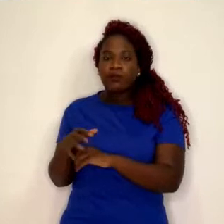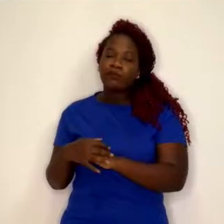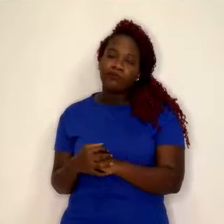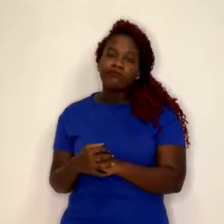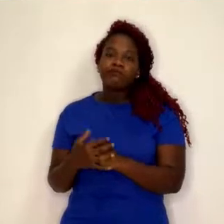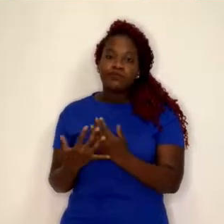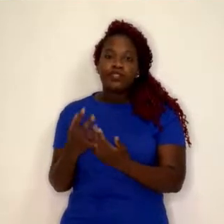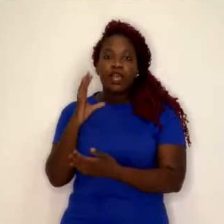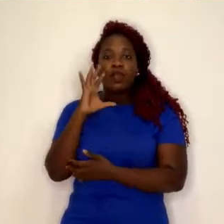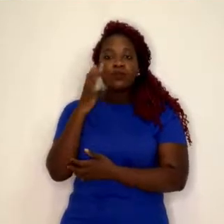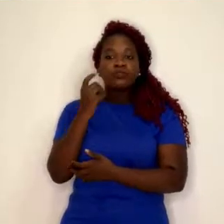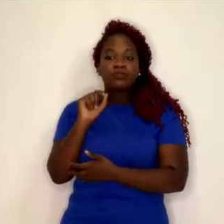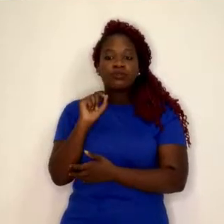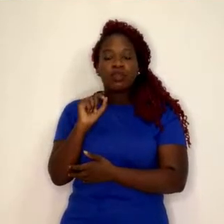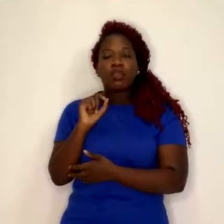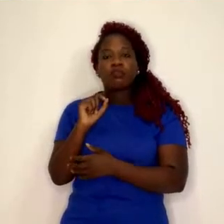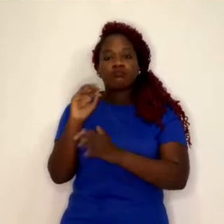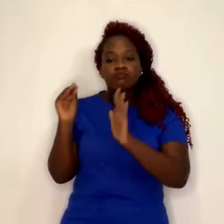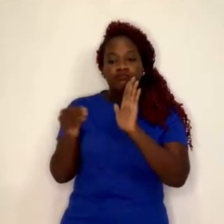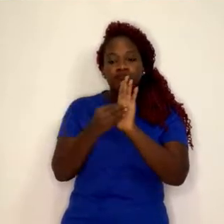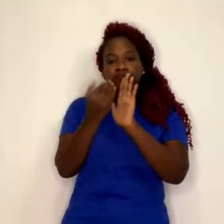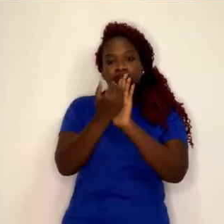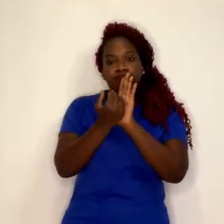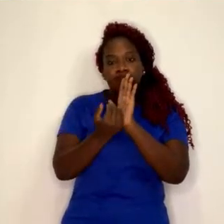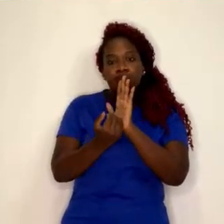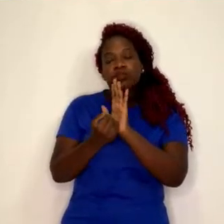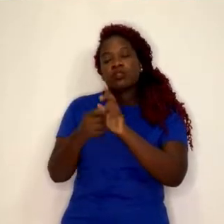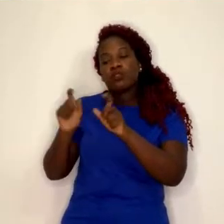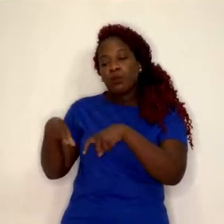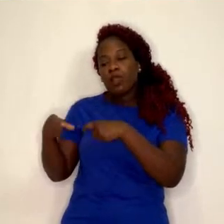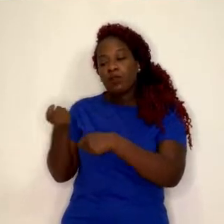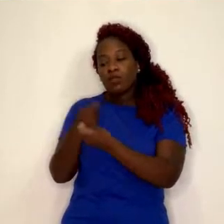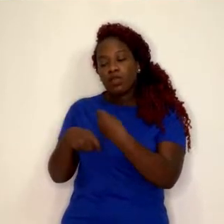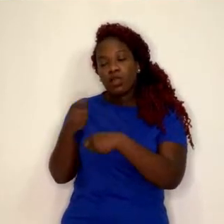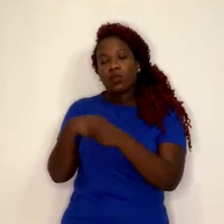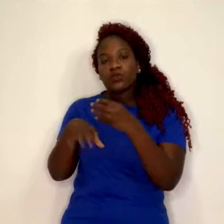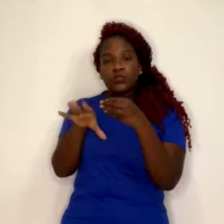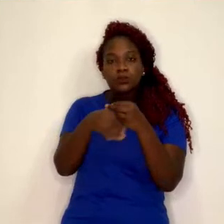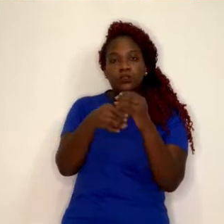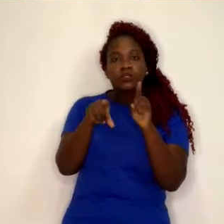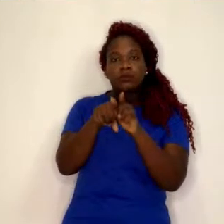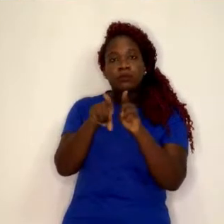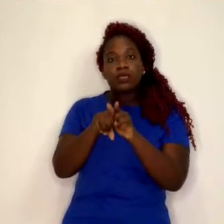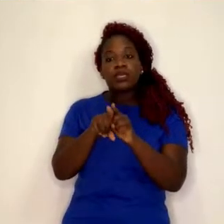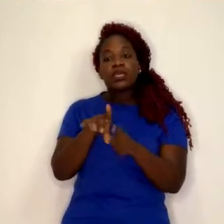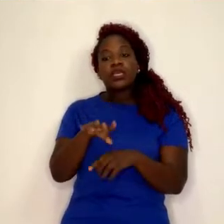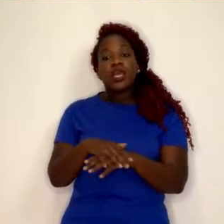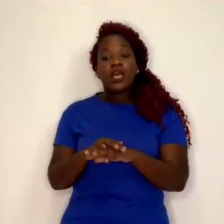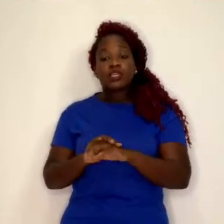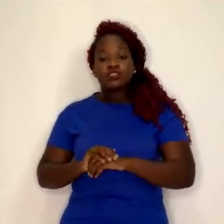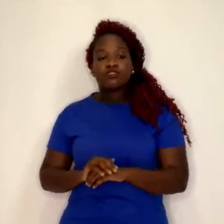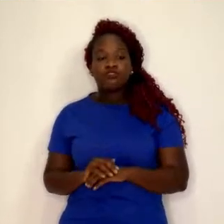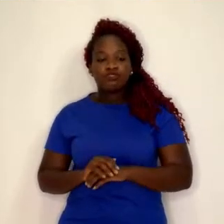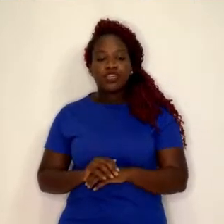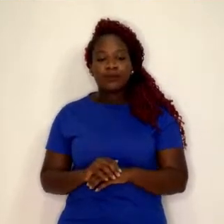on all levels that have also become an agro-business goal